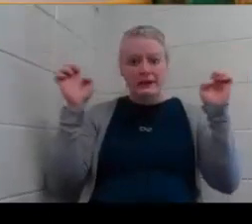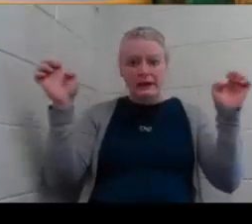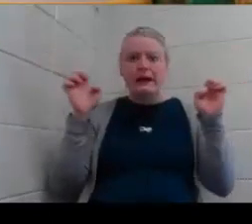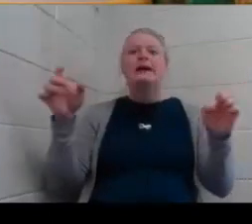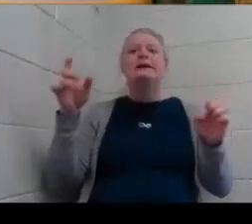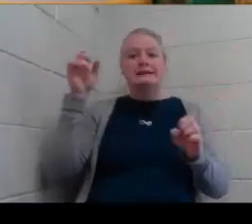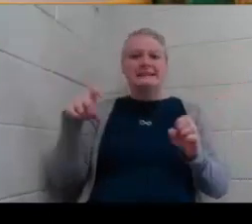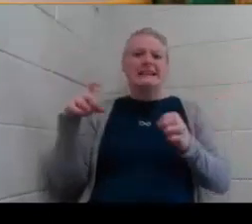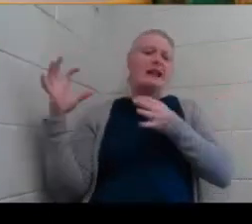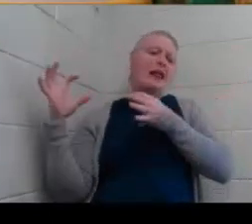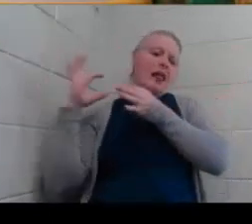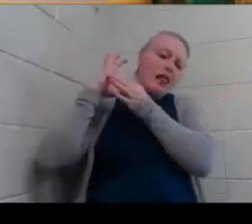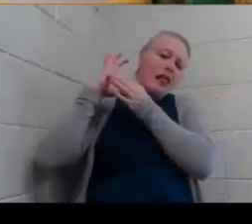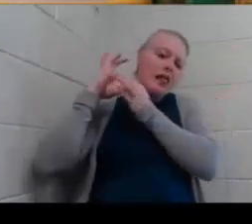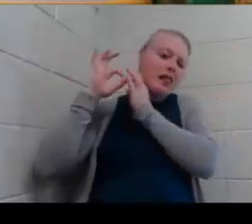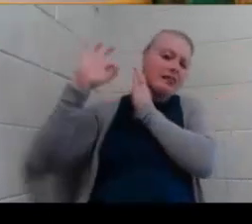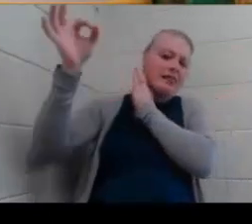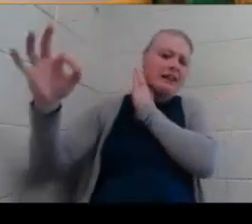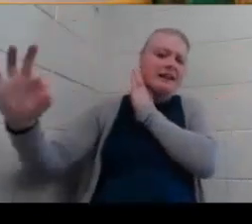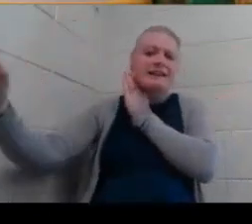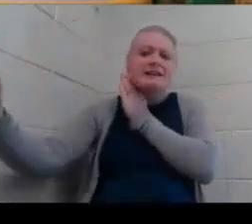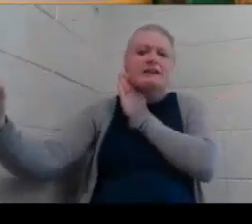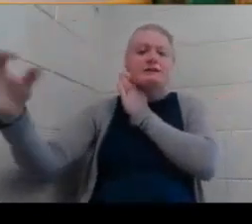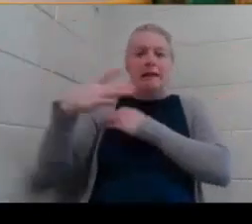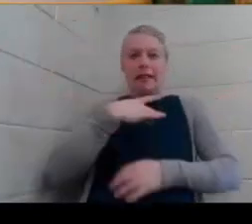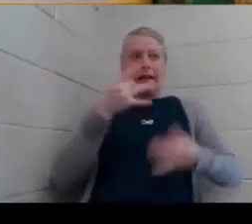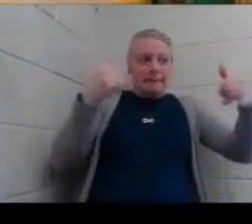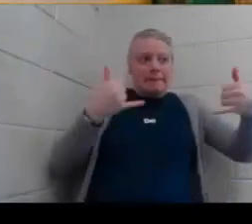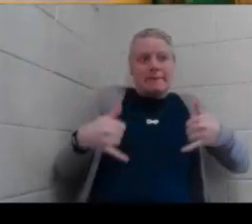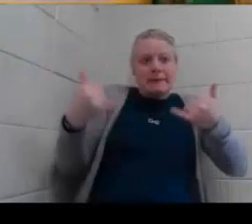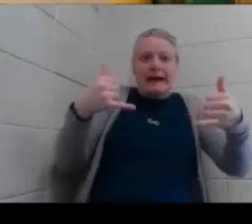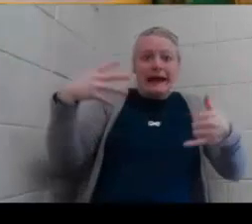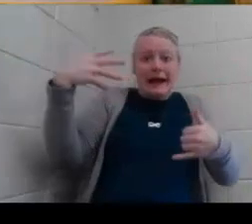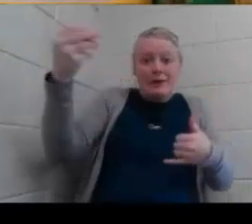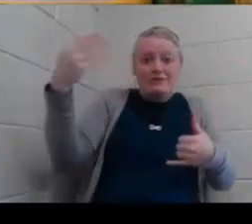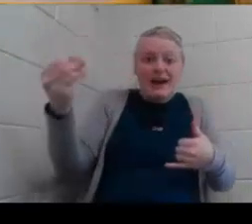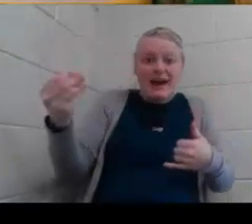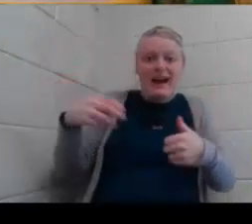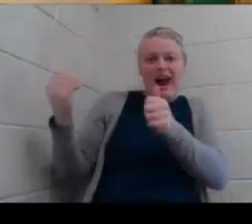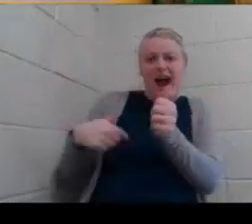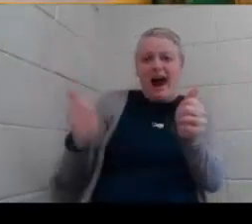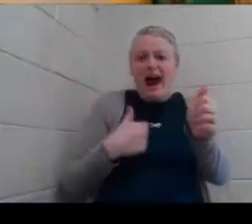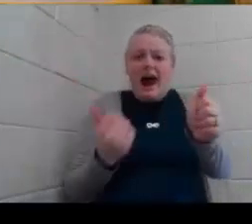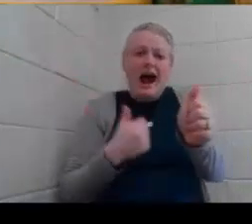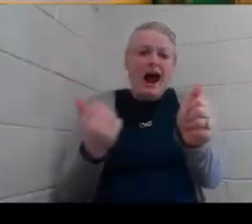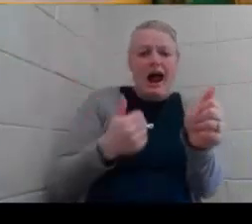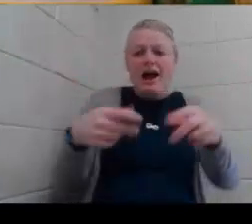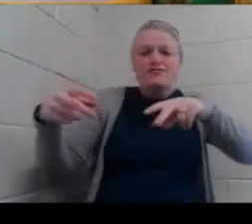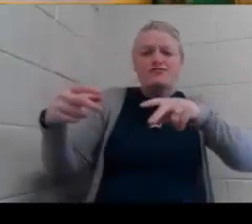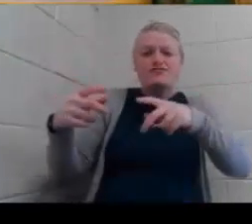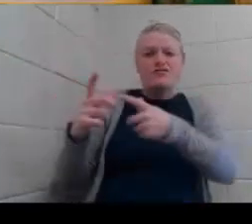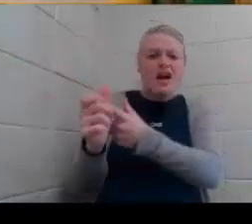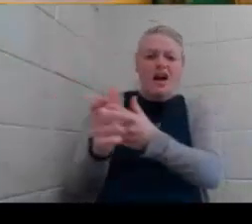This kind of dog needs lots of exercise. You could put it on a leash, go walking, go